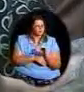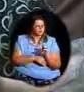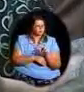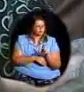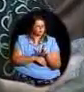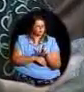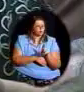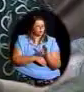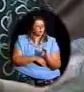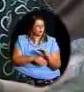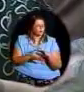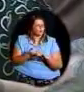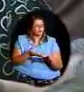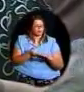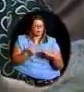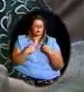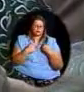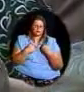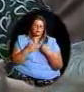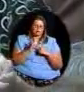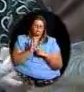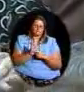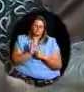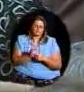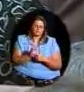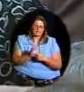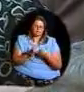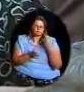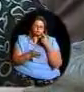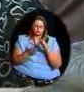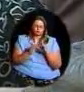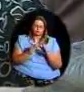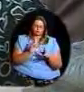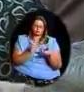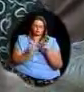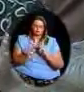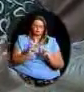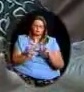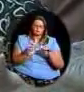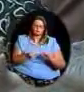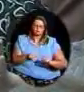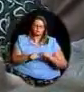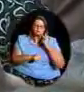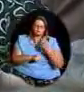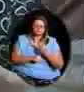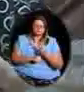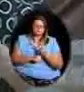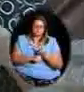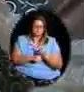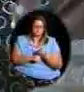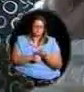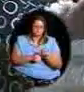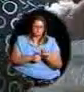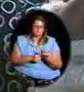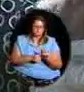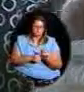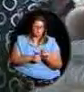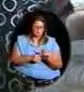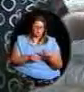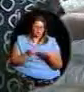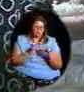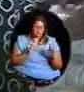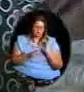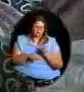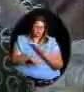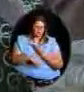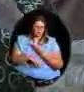key indicators that will be public, and I think senior leadership is deciding on what those key indicators would be. Obviously, our balanced scorecard is